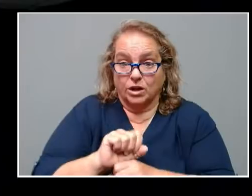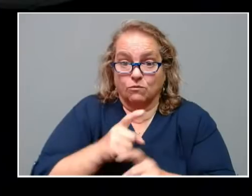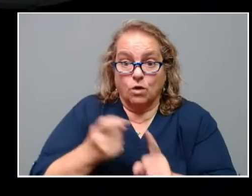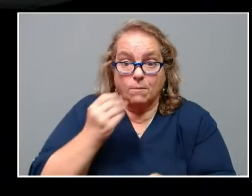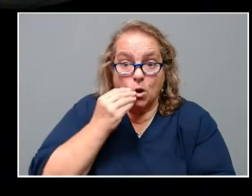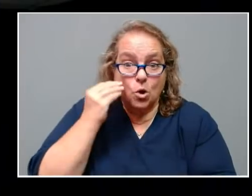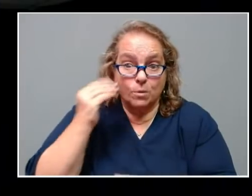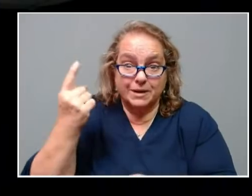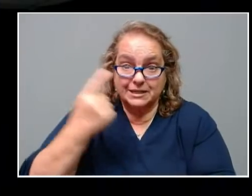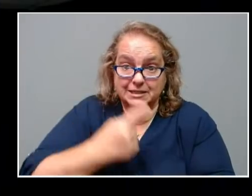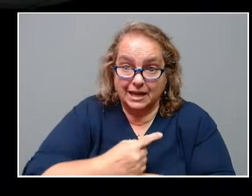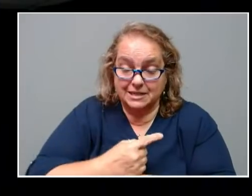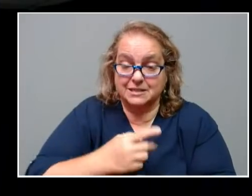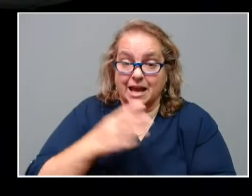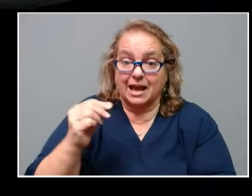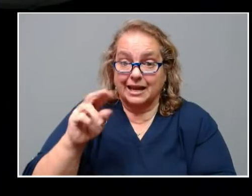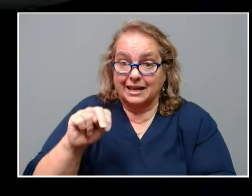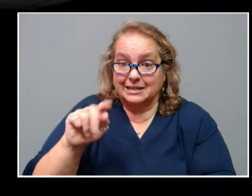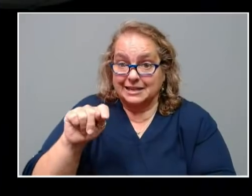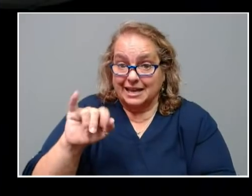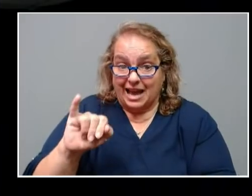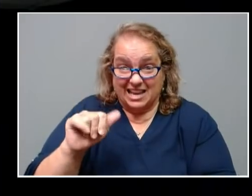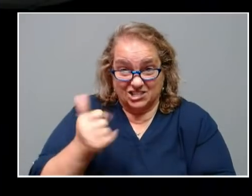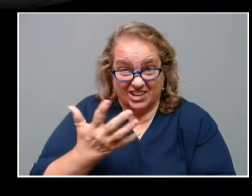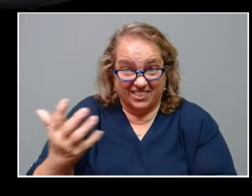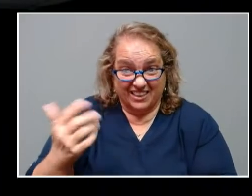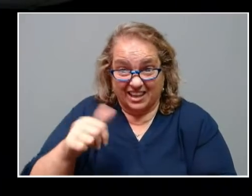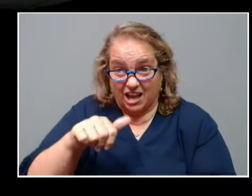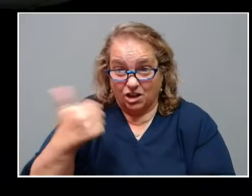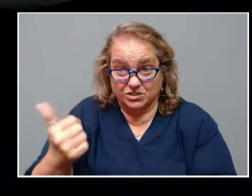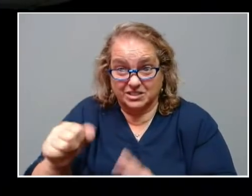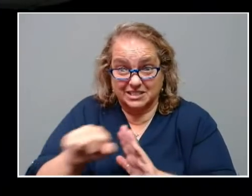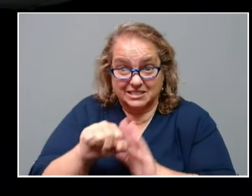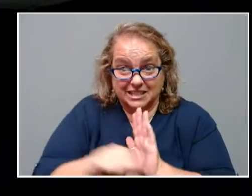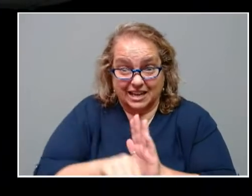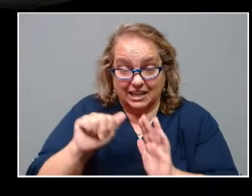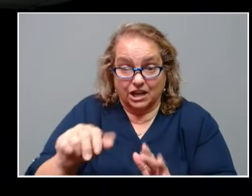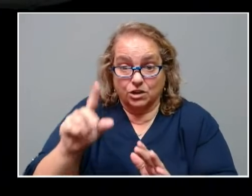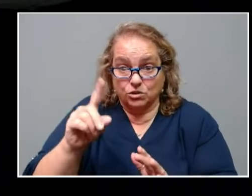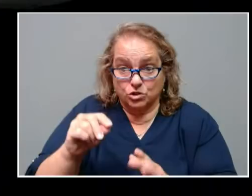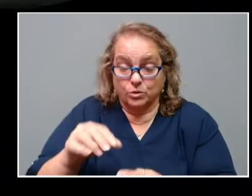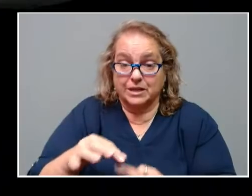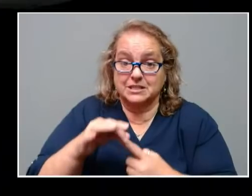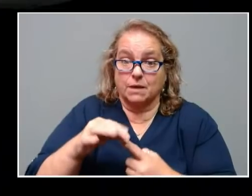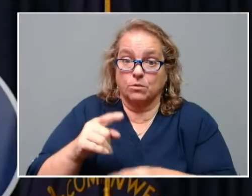there anything else the state can do short of a special session to increase flexibility?